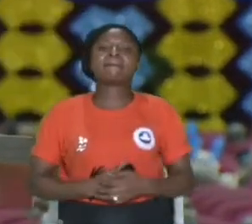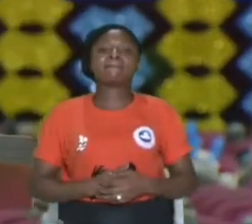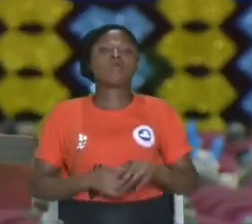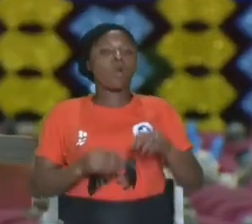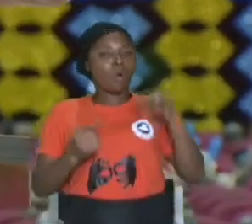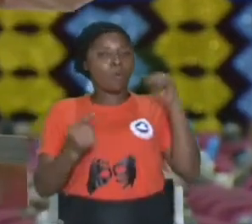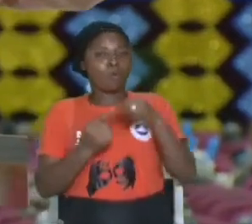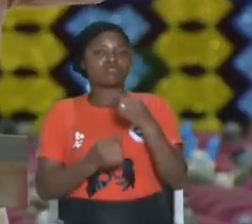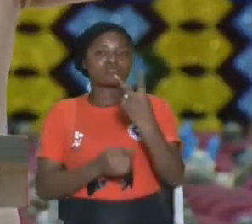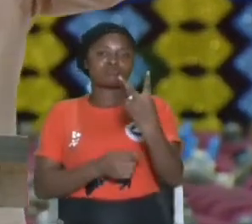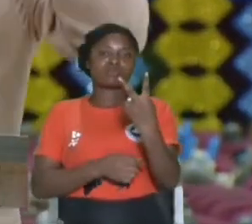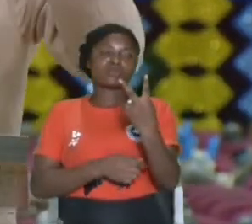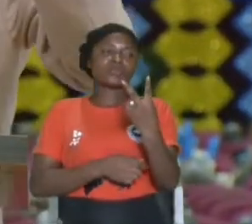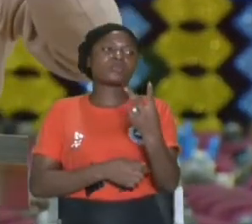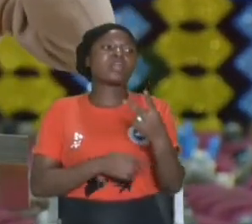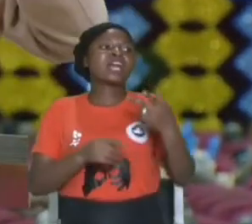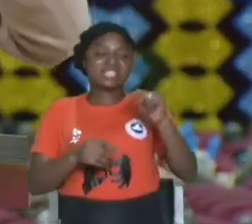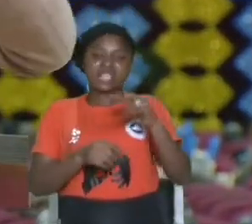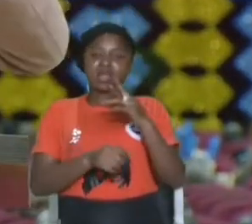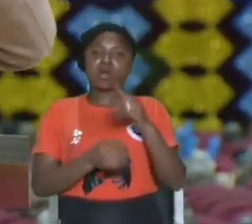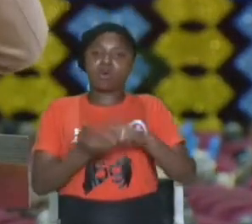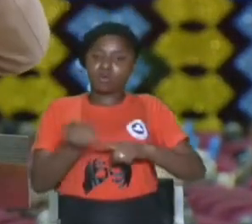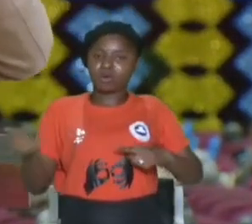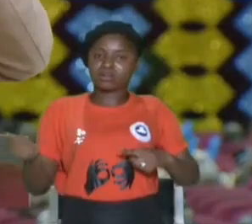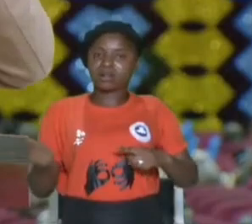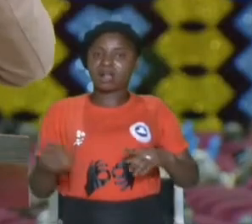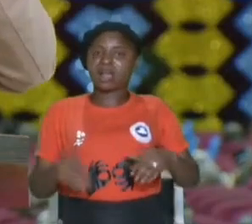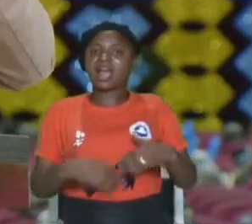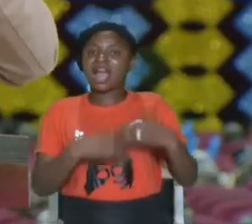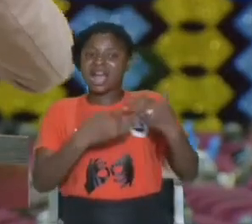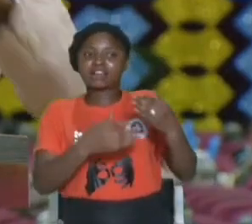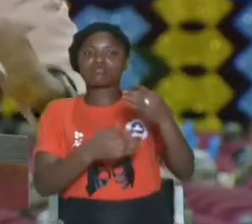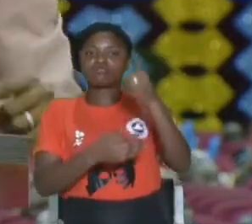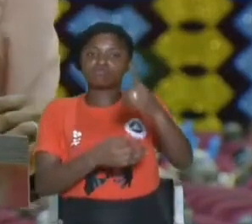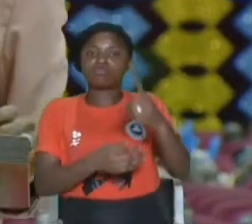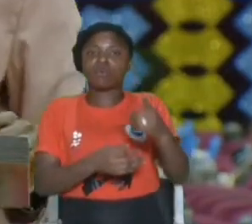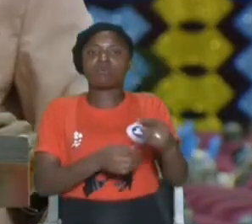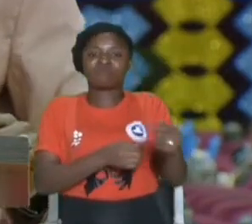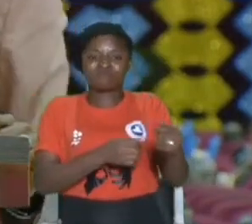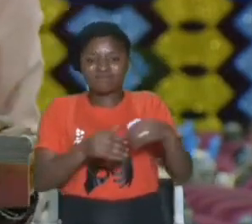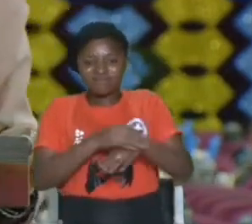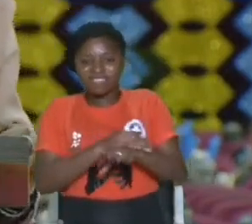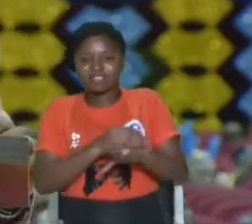Point two, the rod grants you access to rulership.